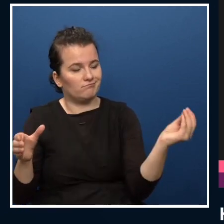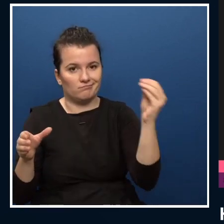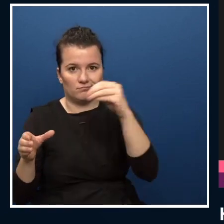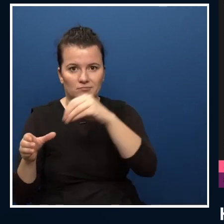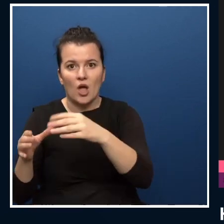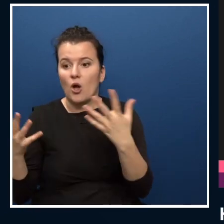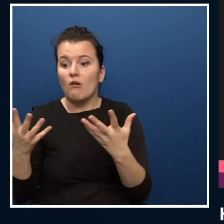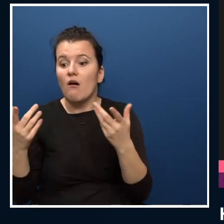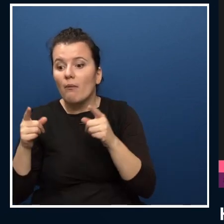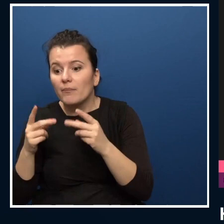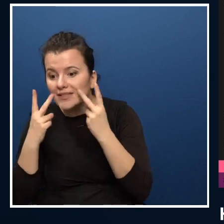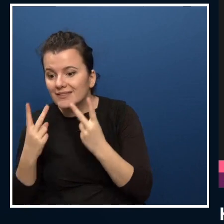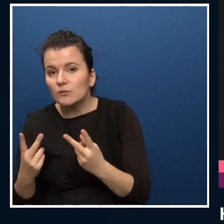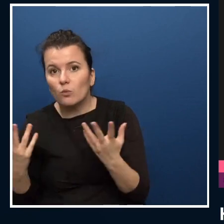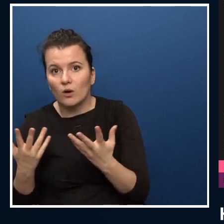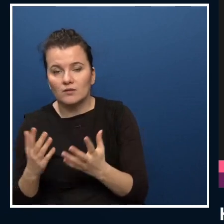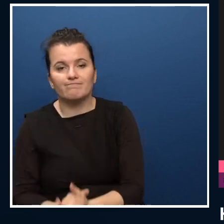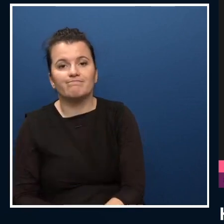Well, fortunately,